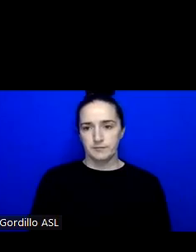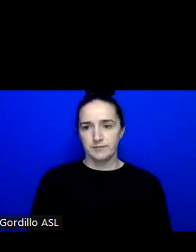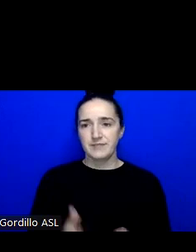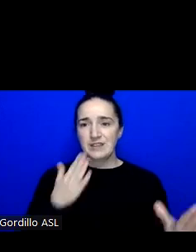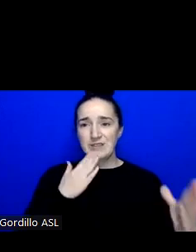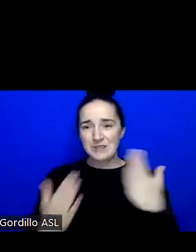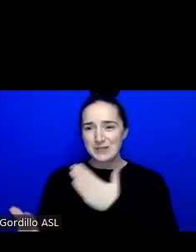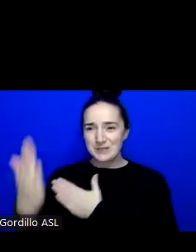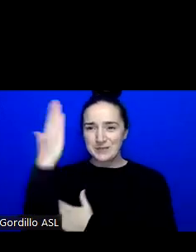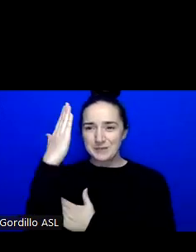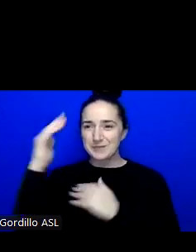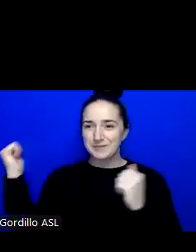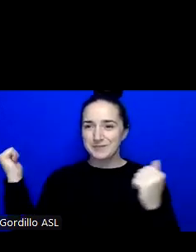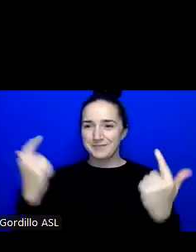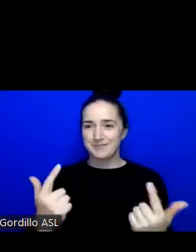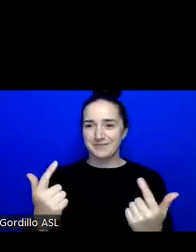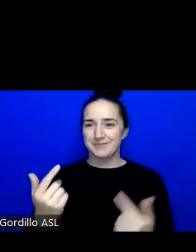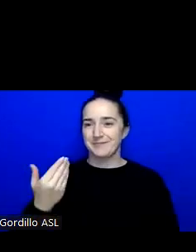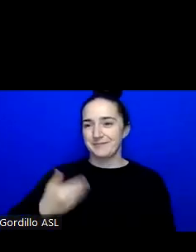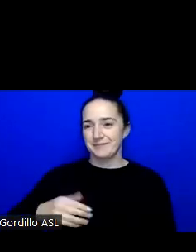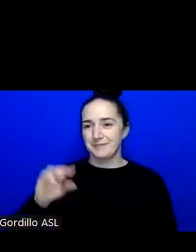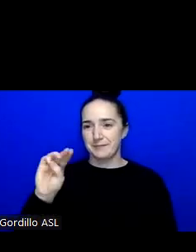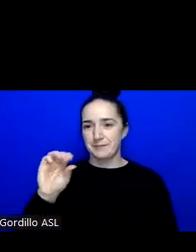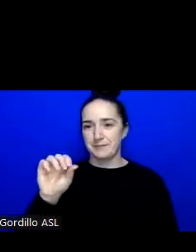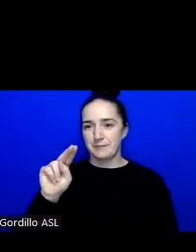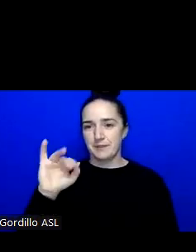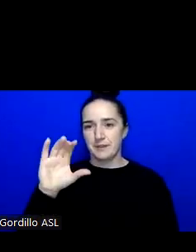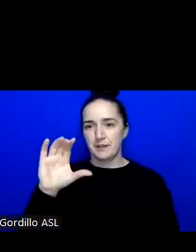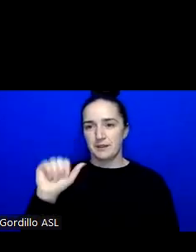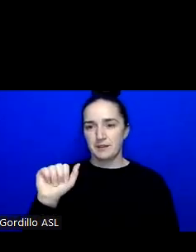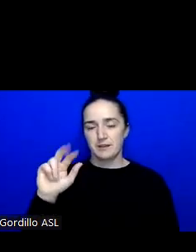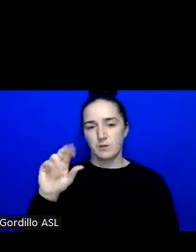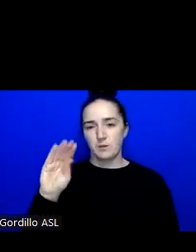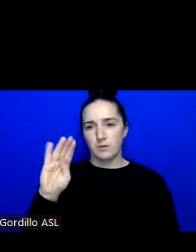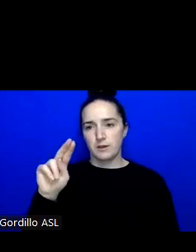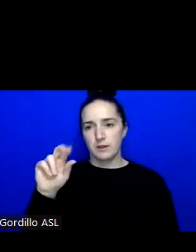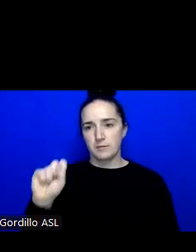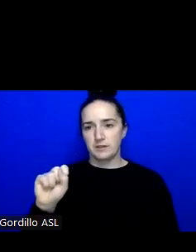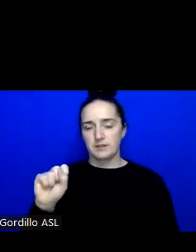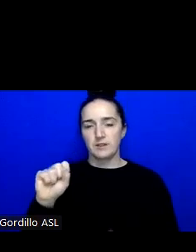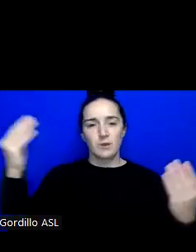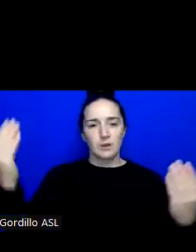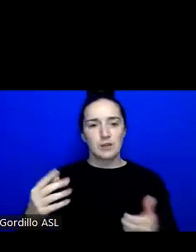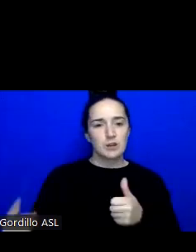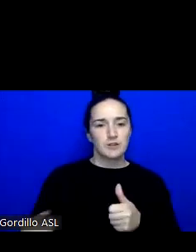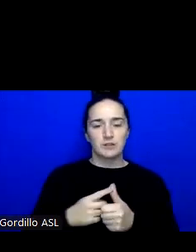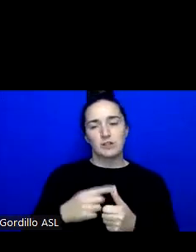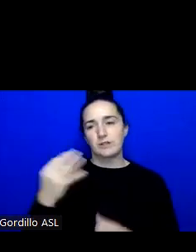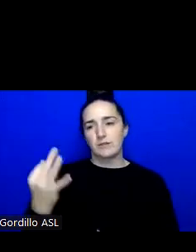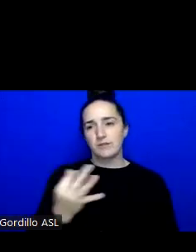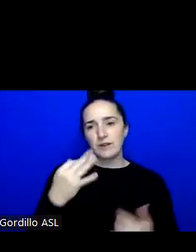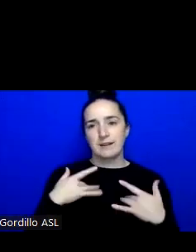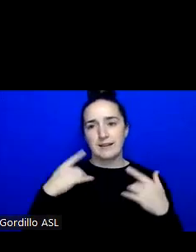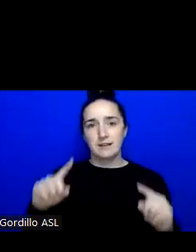Good morning, everyone. My name is Monica Robbins. Welcome to our First Friday event.